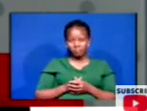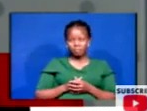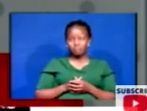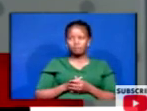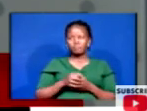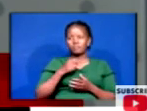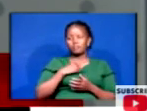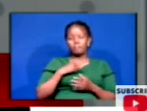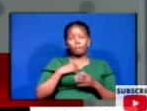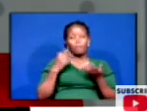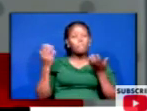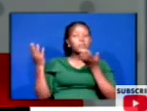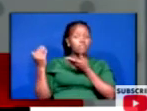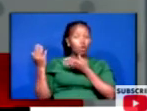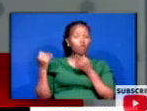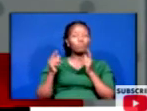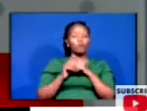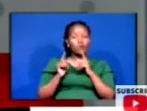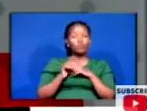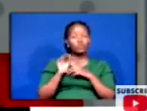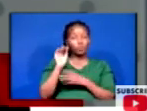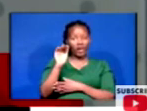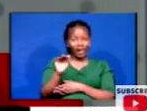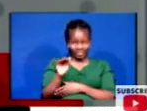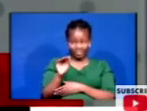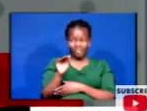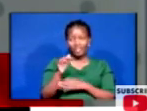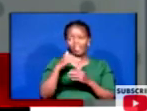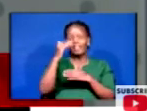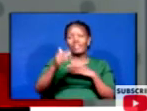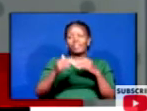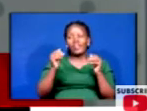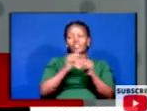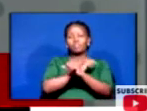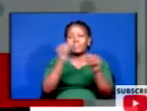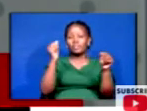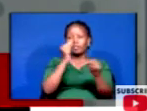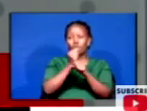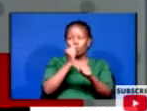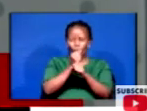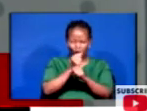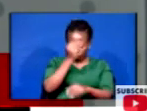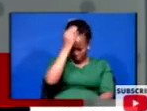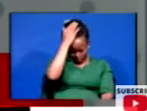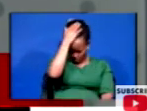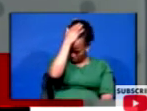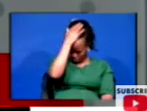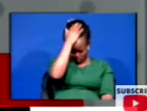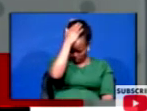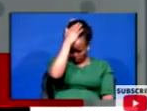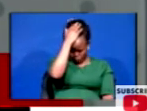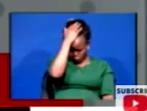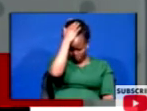I would hope and urge that the incoming president does this from a place of humility, where, you know,